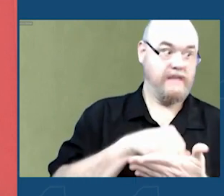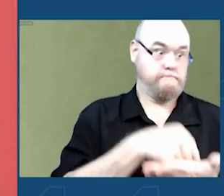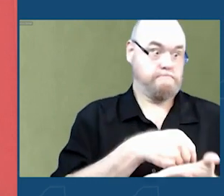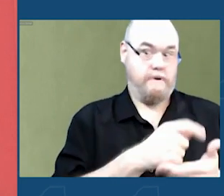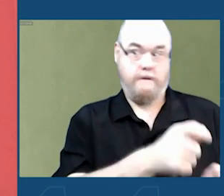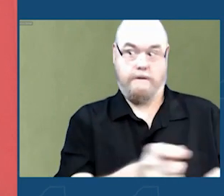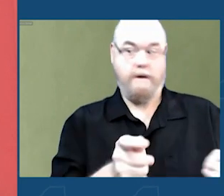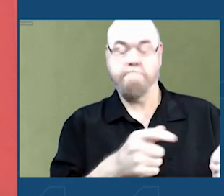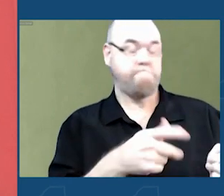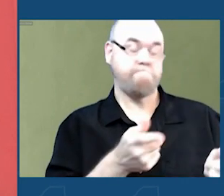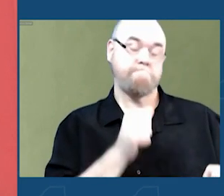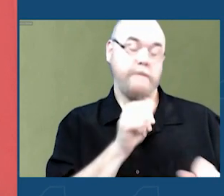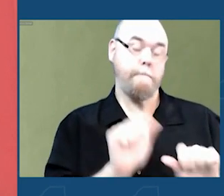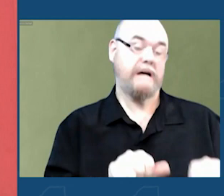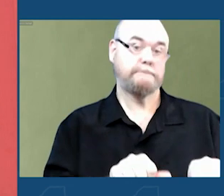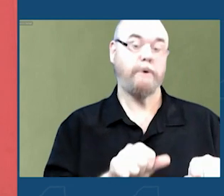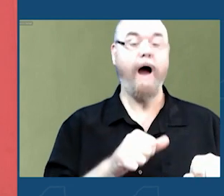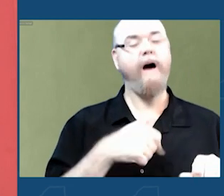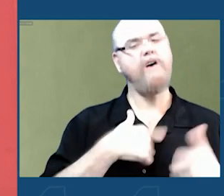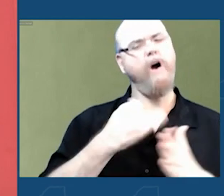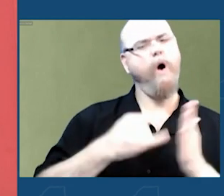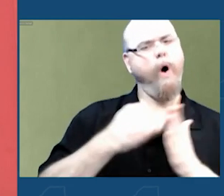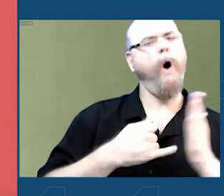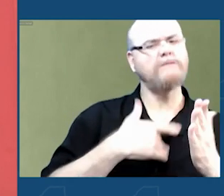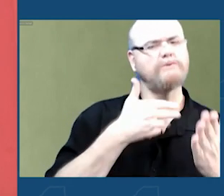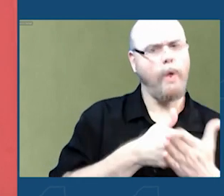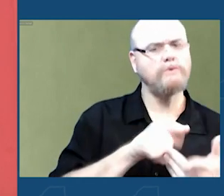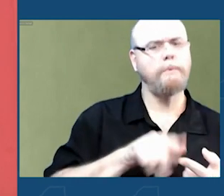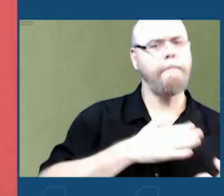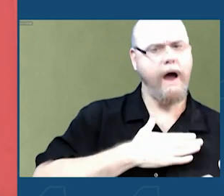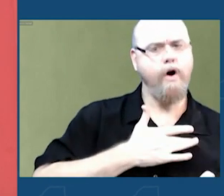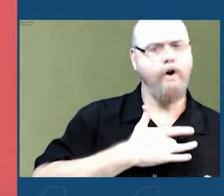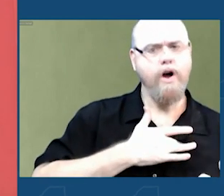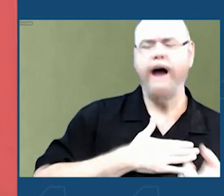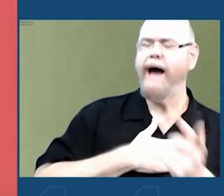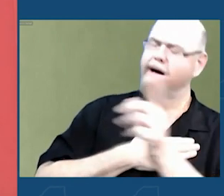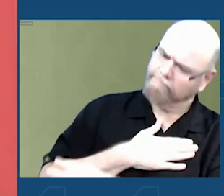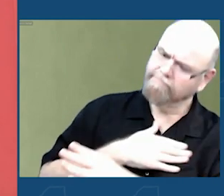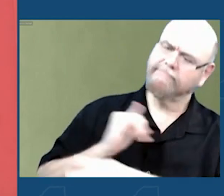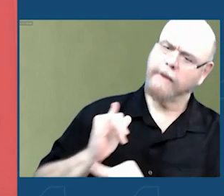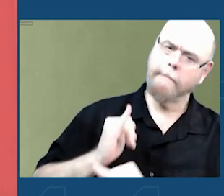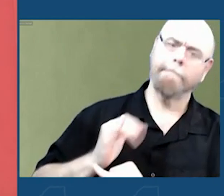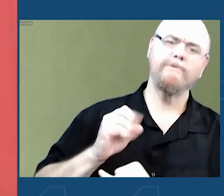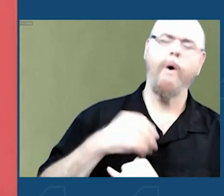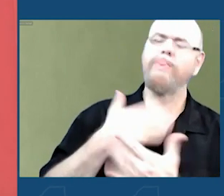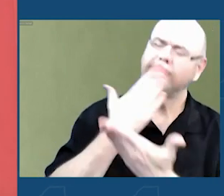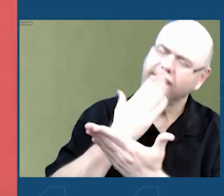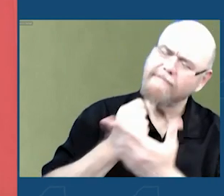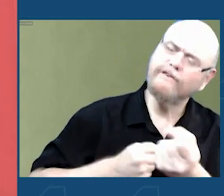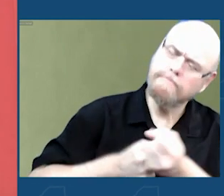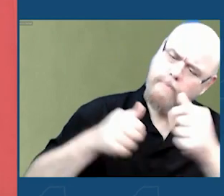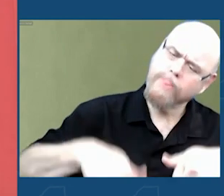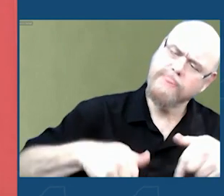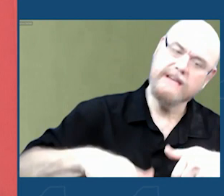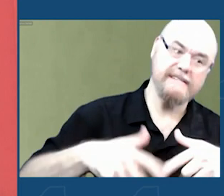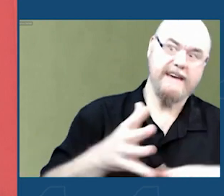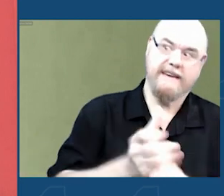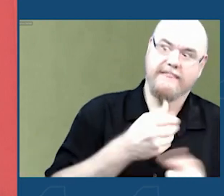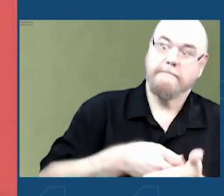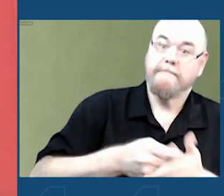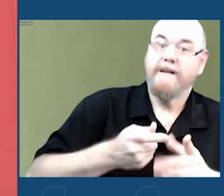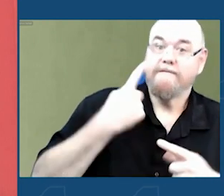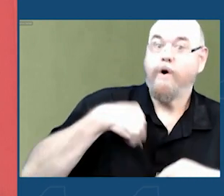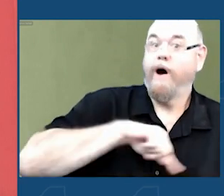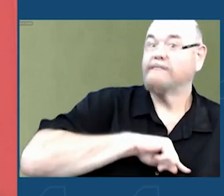Art is as close to my heart as it is to yours, and I thank you for backing this and helping get the money for us to do